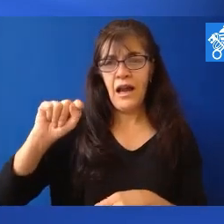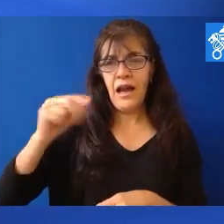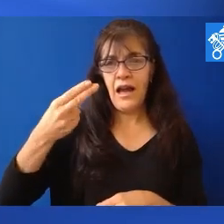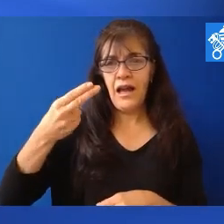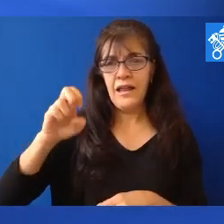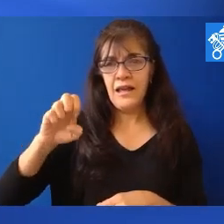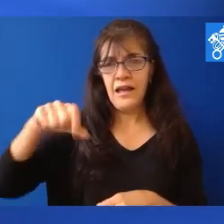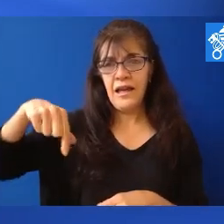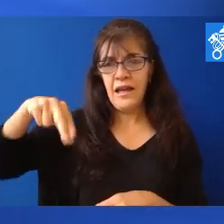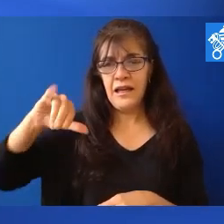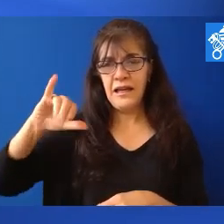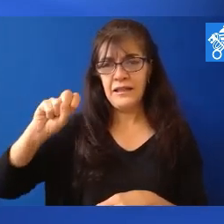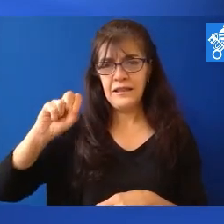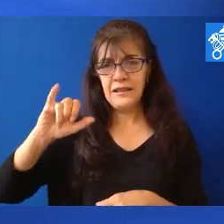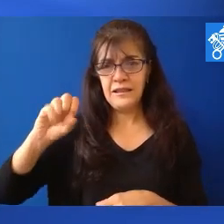catechesis.